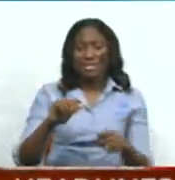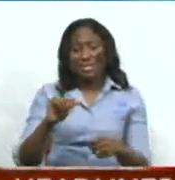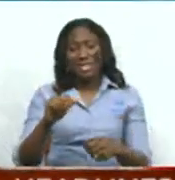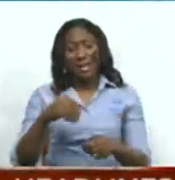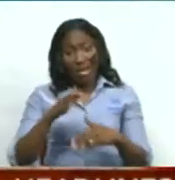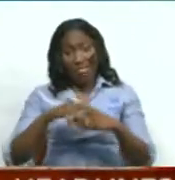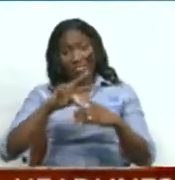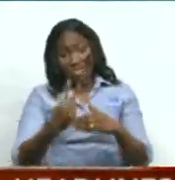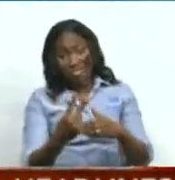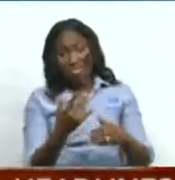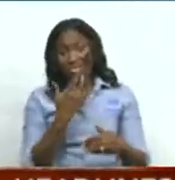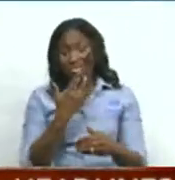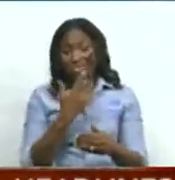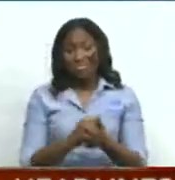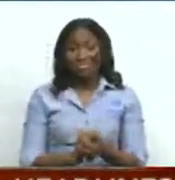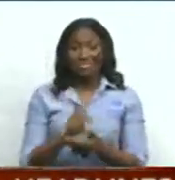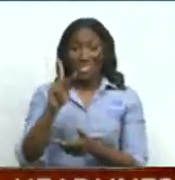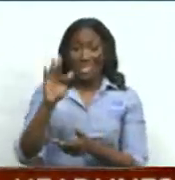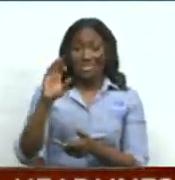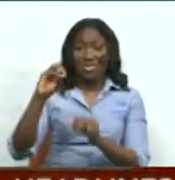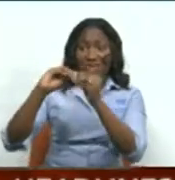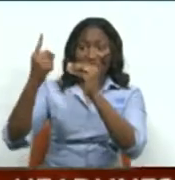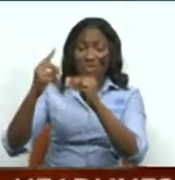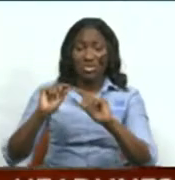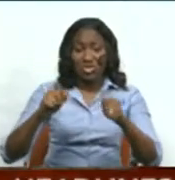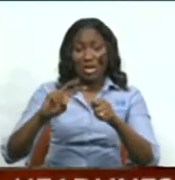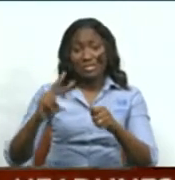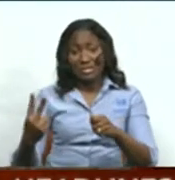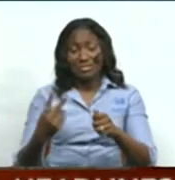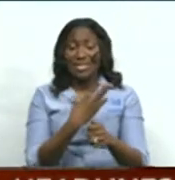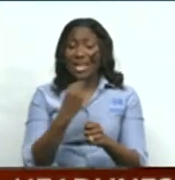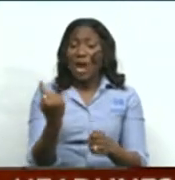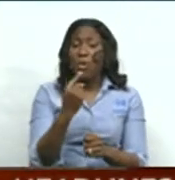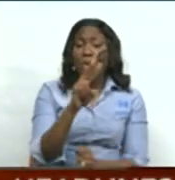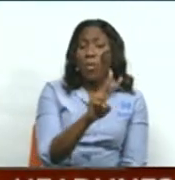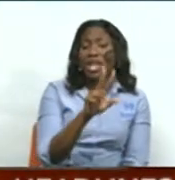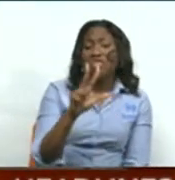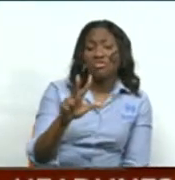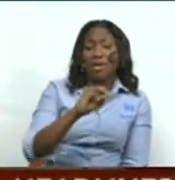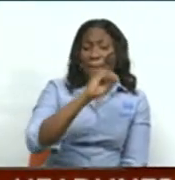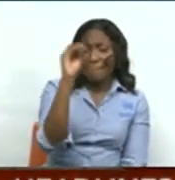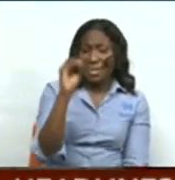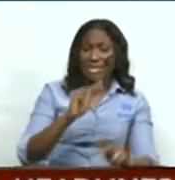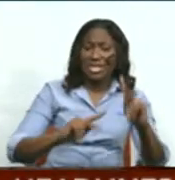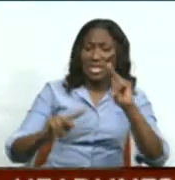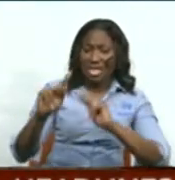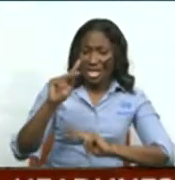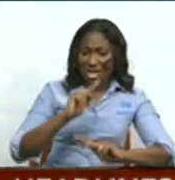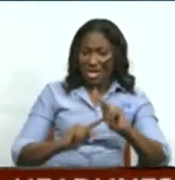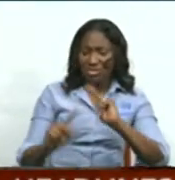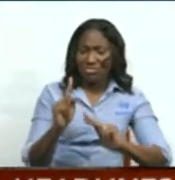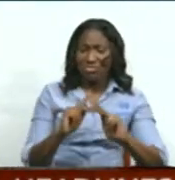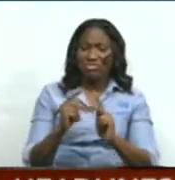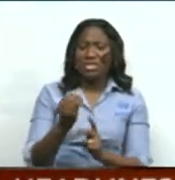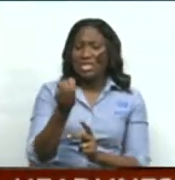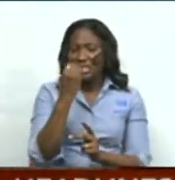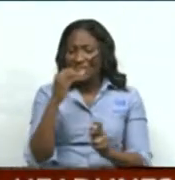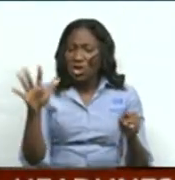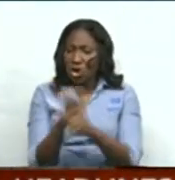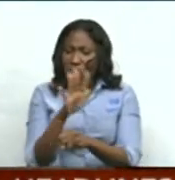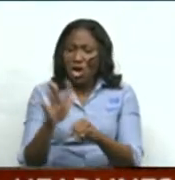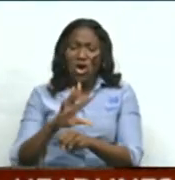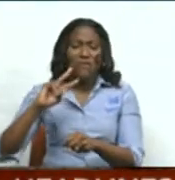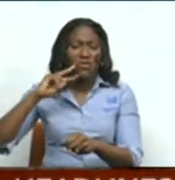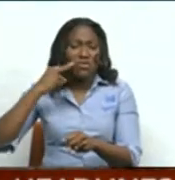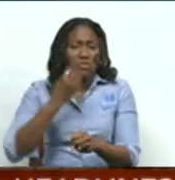behind. The survey also highlights that only 23% of respondents met the target for vegetable intake and